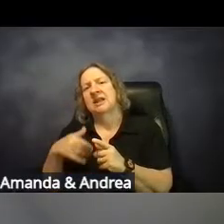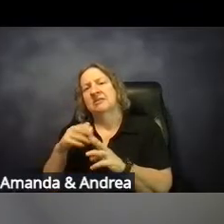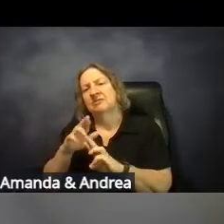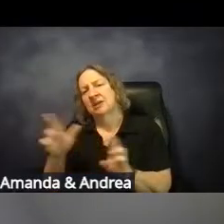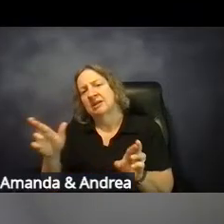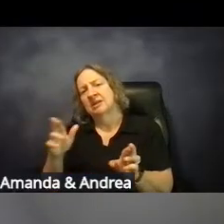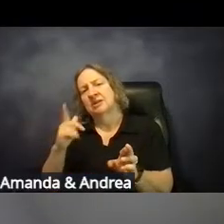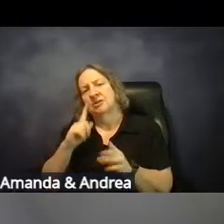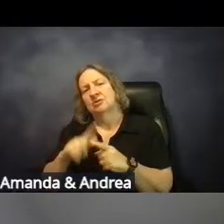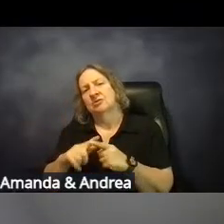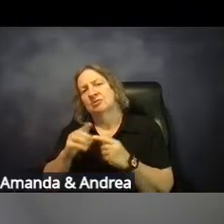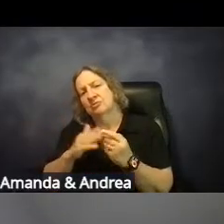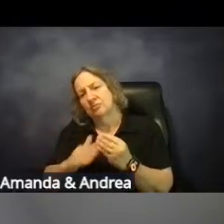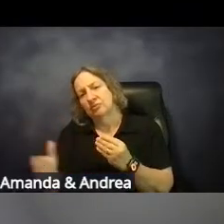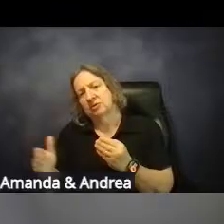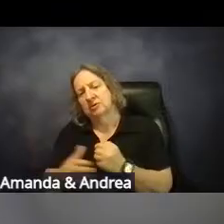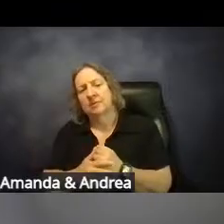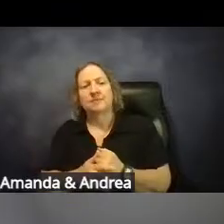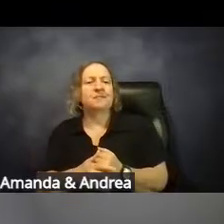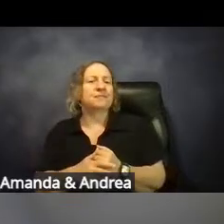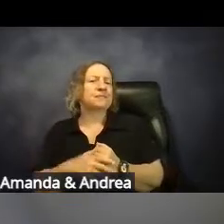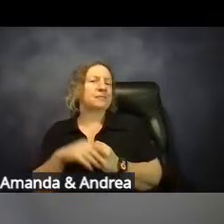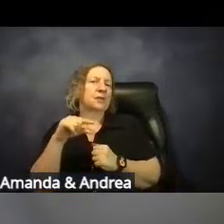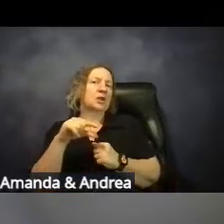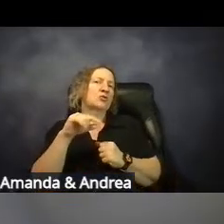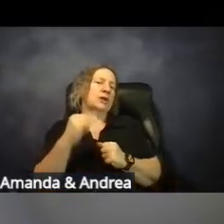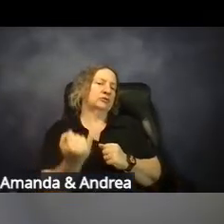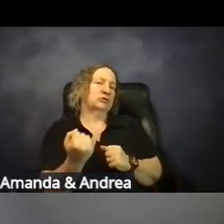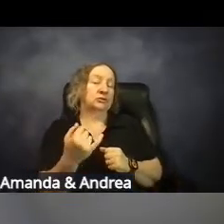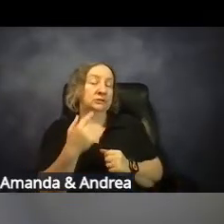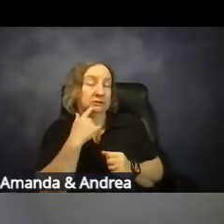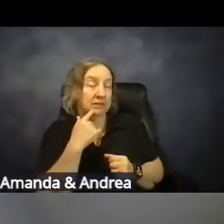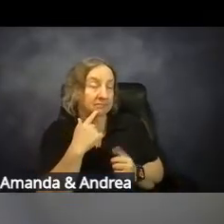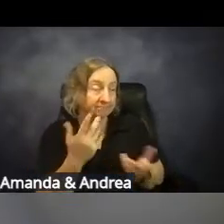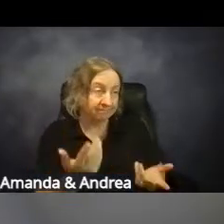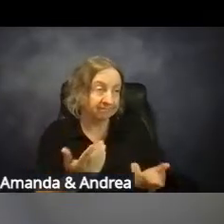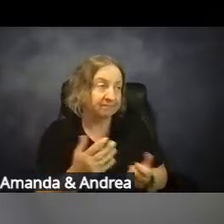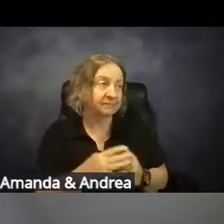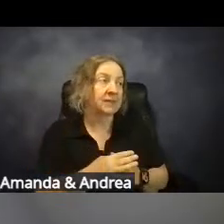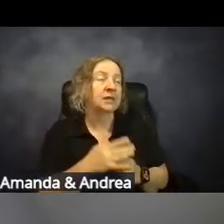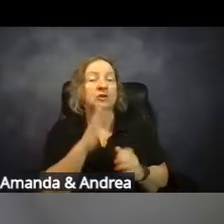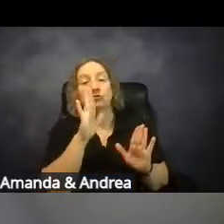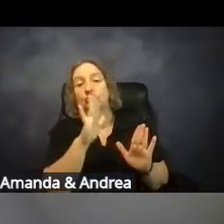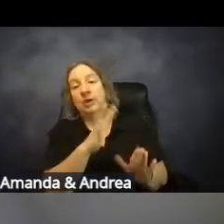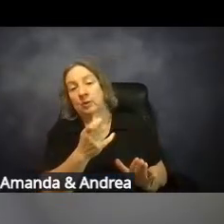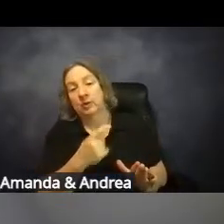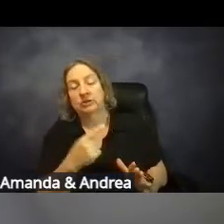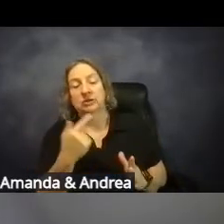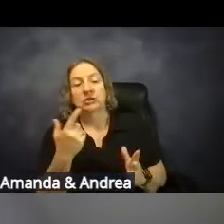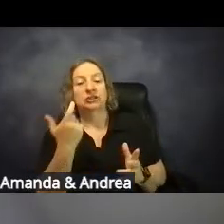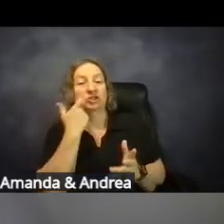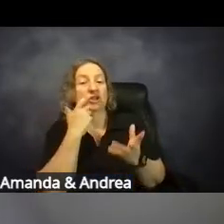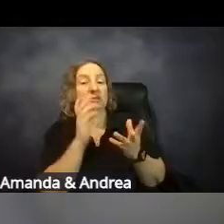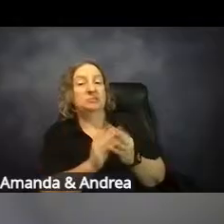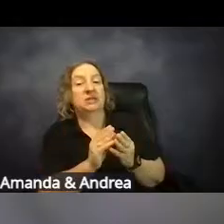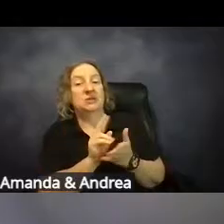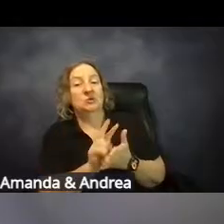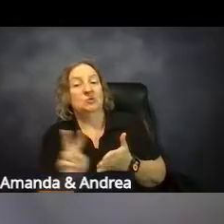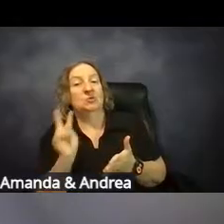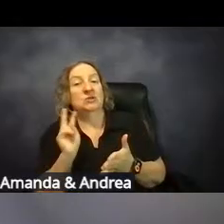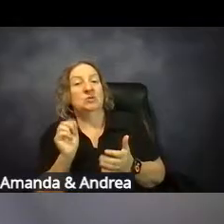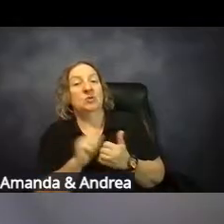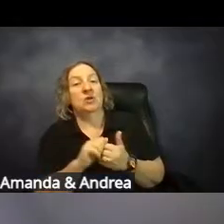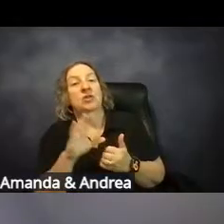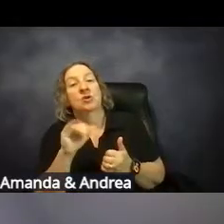to proceed forward? So, Dina, great question. We just had a meeting 2 weeks ago with the Coast Guard and Army